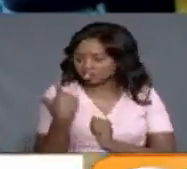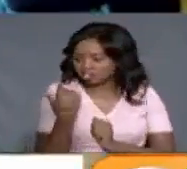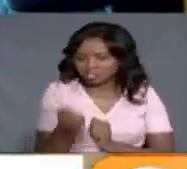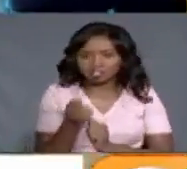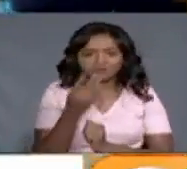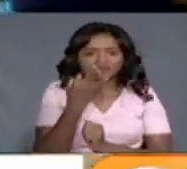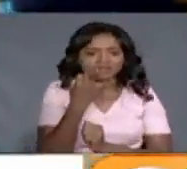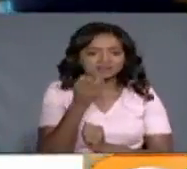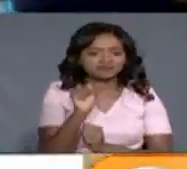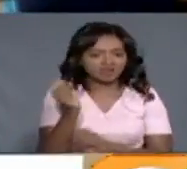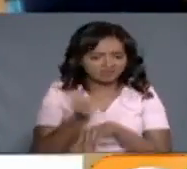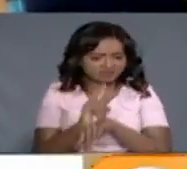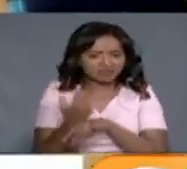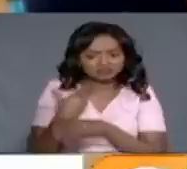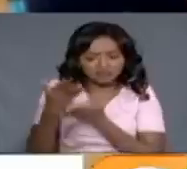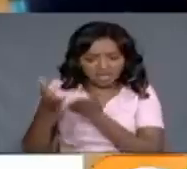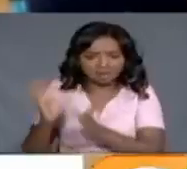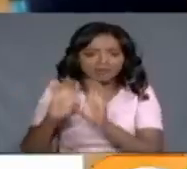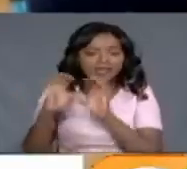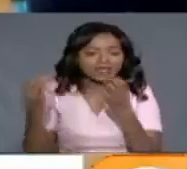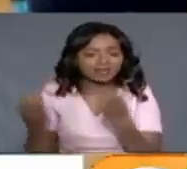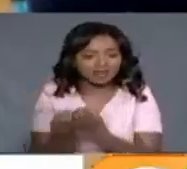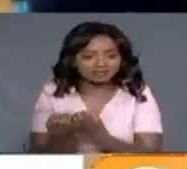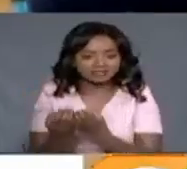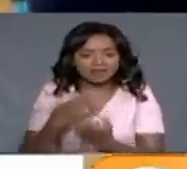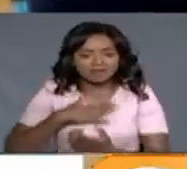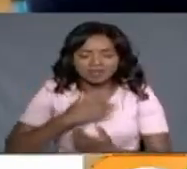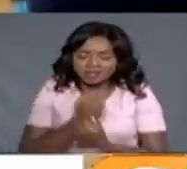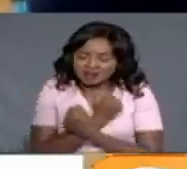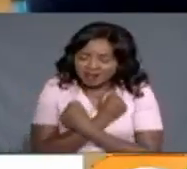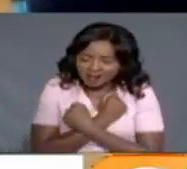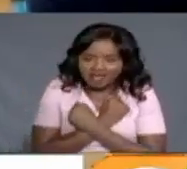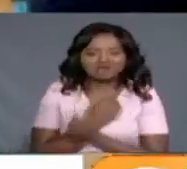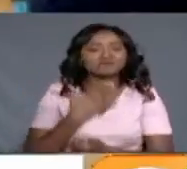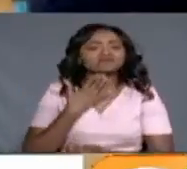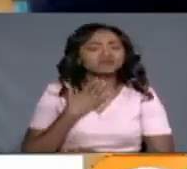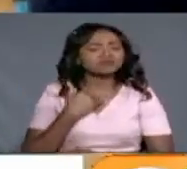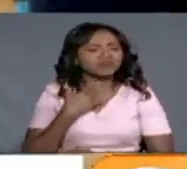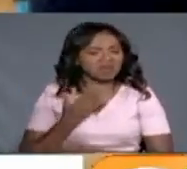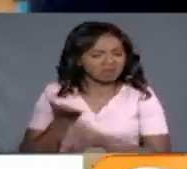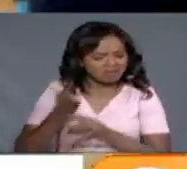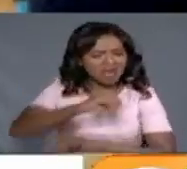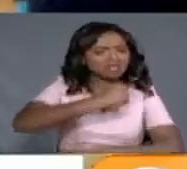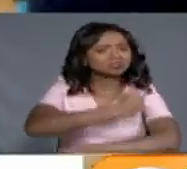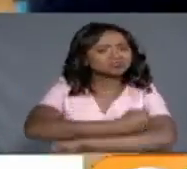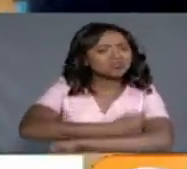of this science and technology class, my passion of going back to grade 4 has